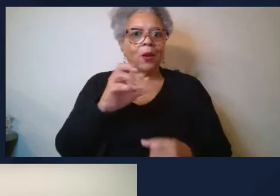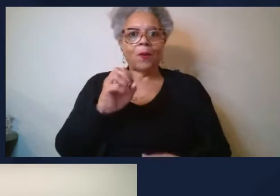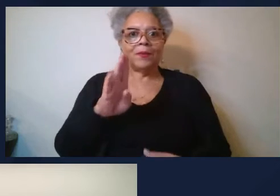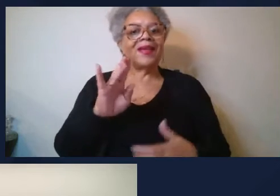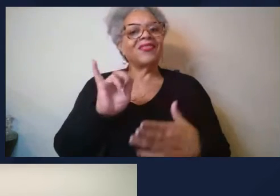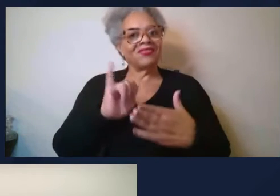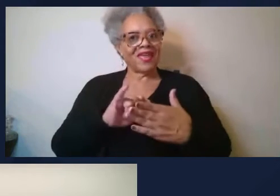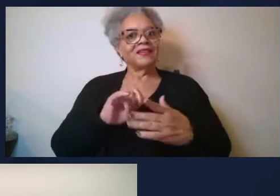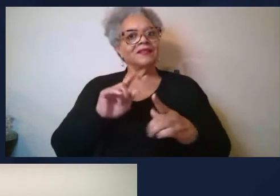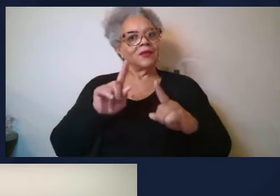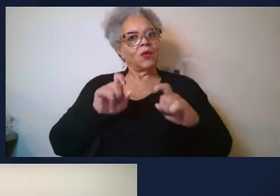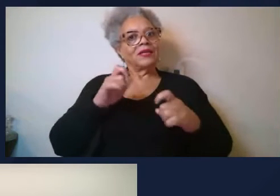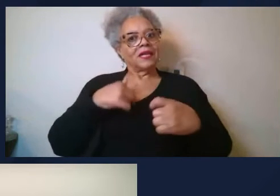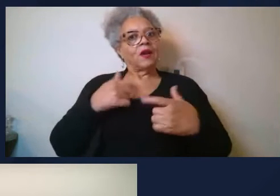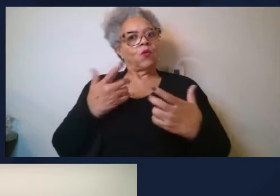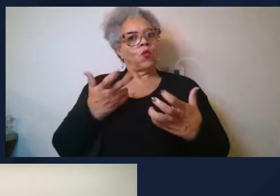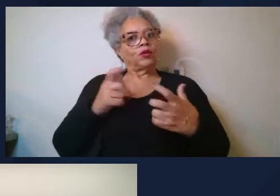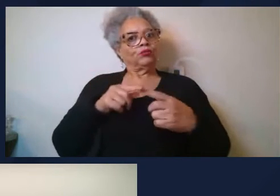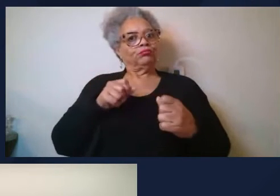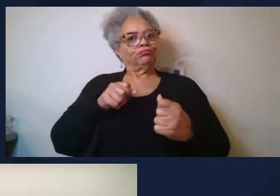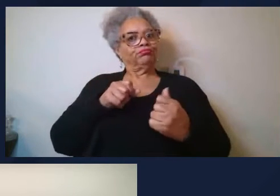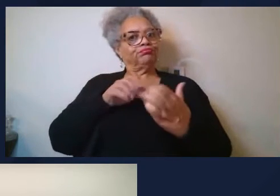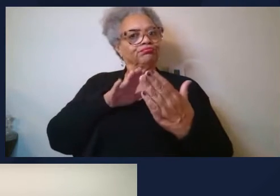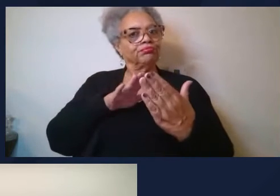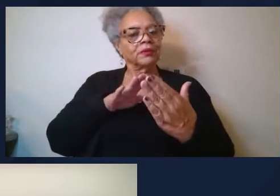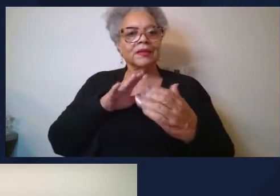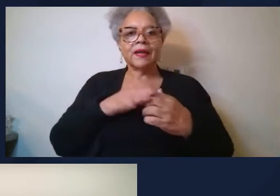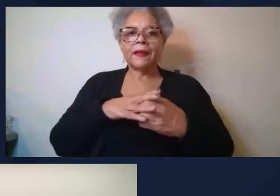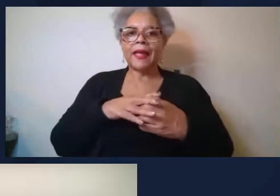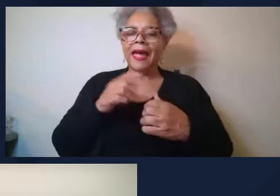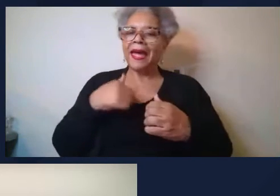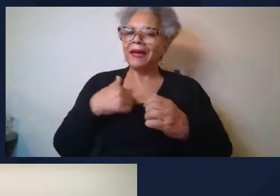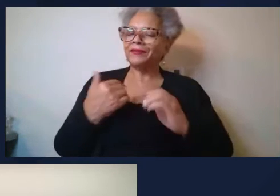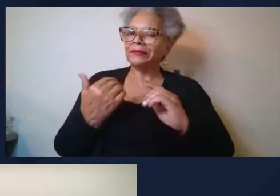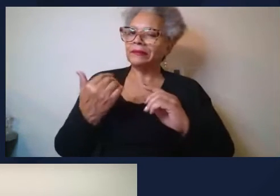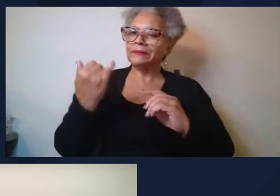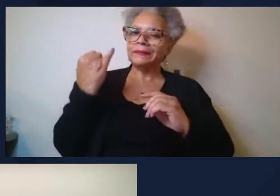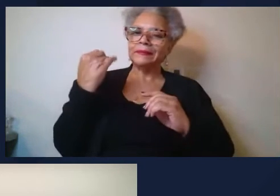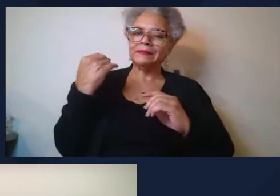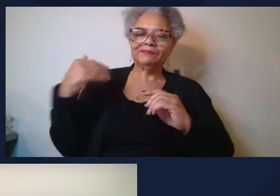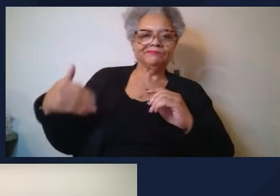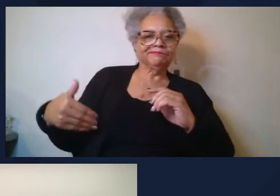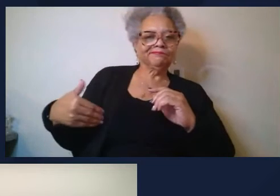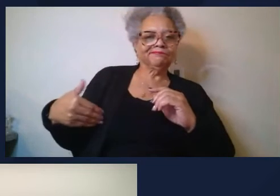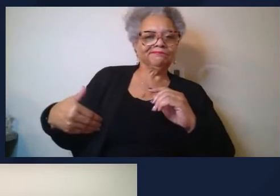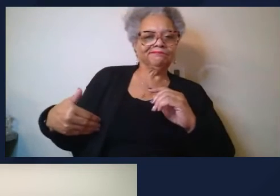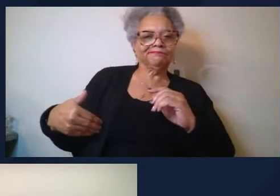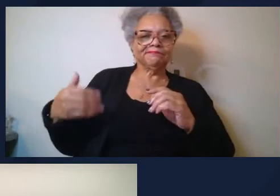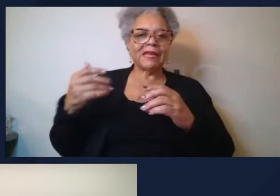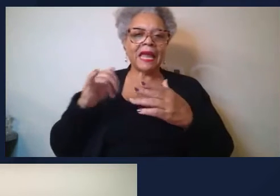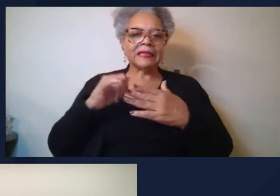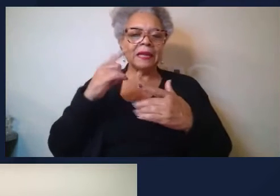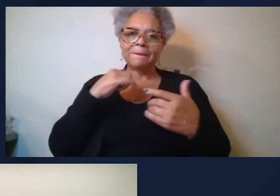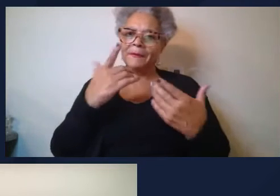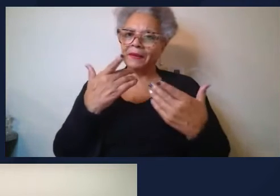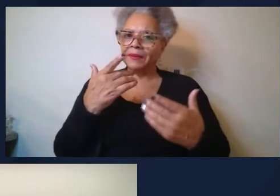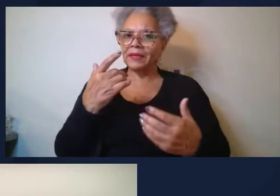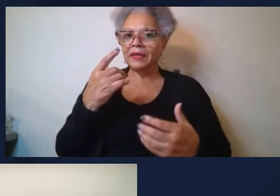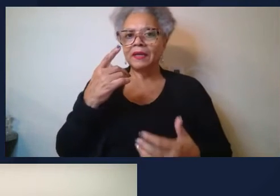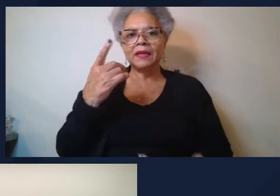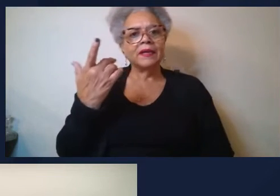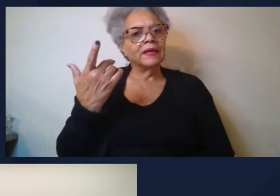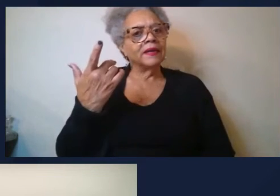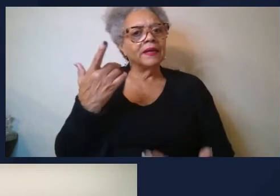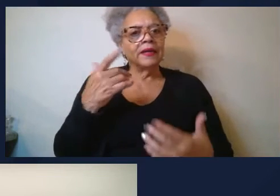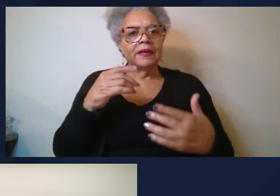am trying to address. And I have hints, but not exactly an answer. It could be the anatomical